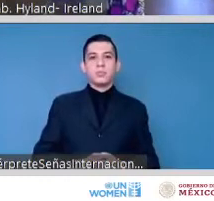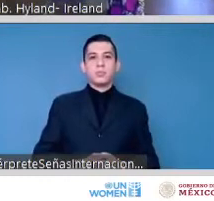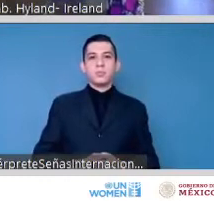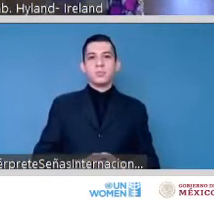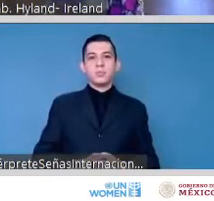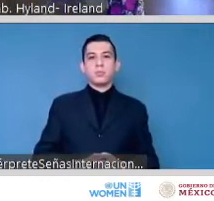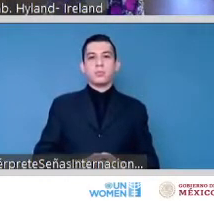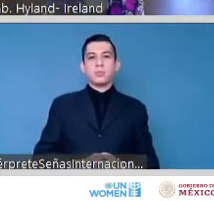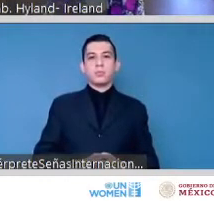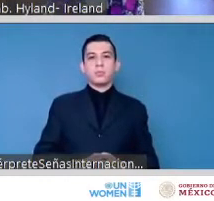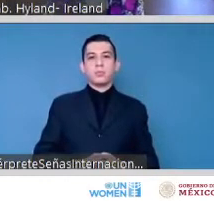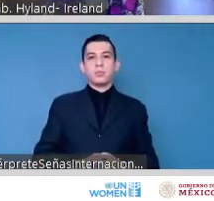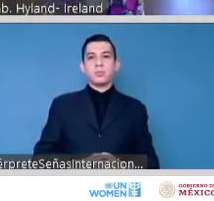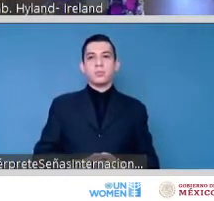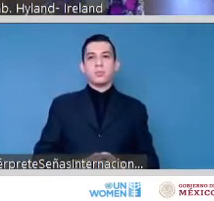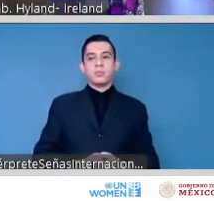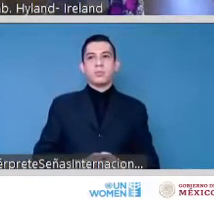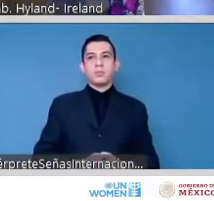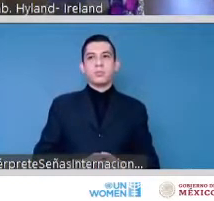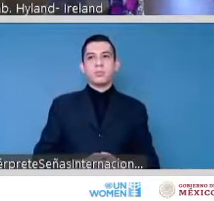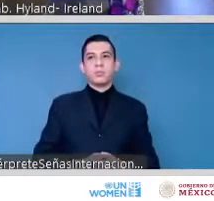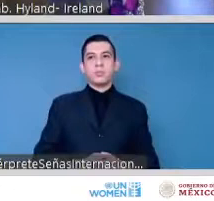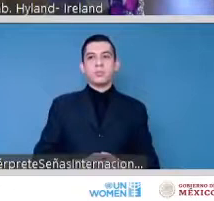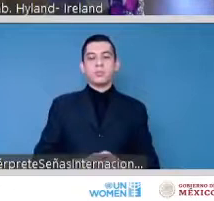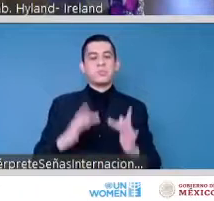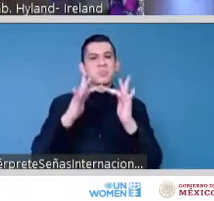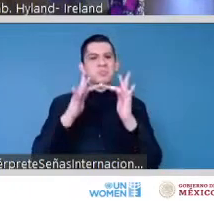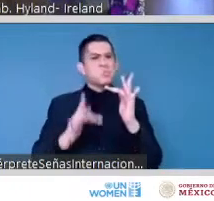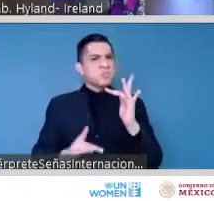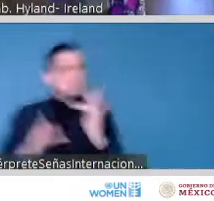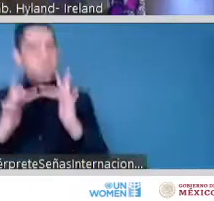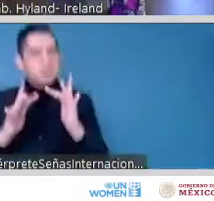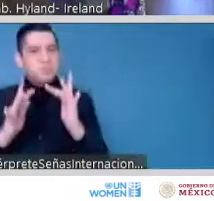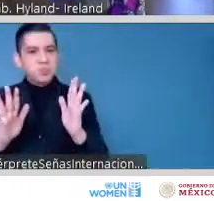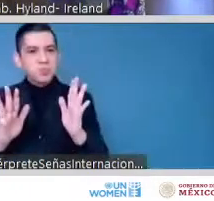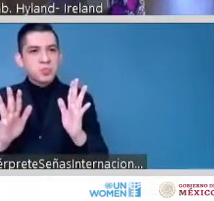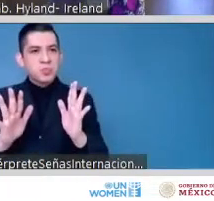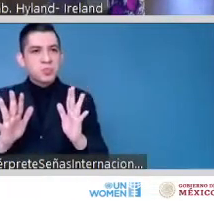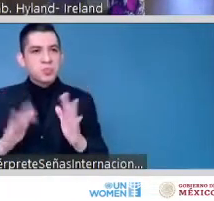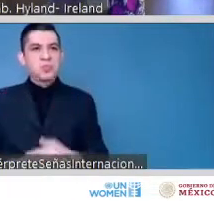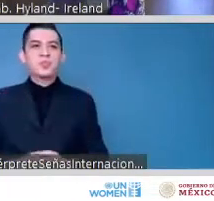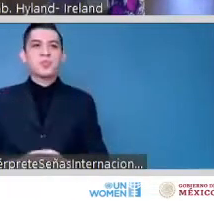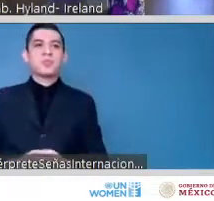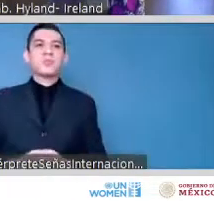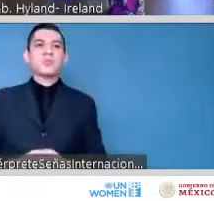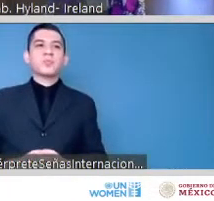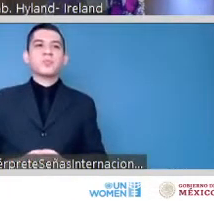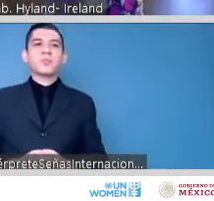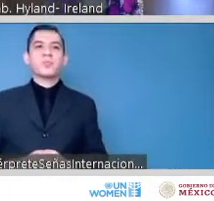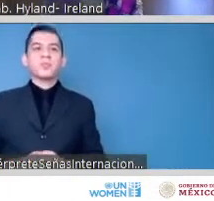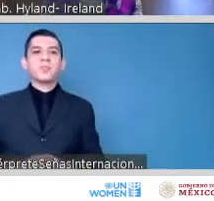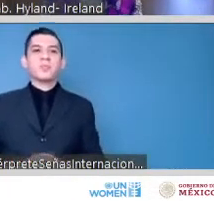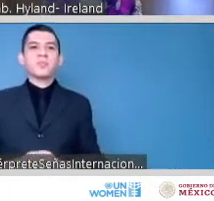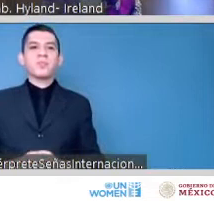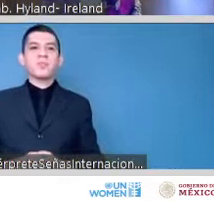of my speaking points for the sake of time, but you will see that some of them maybe refer to issues that María and Angela